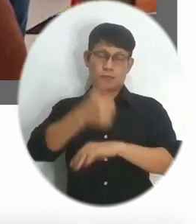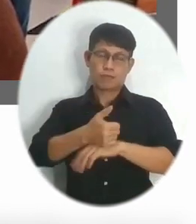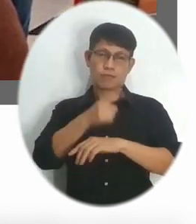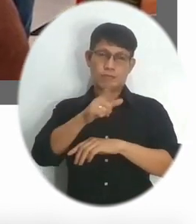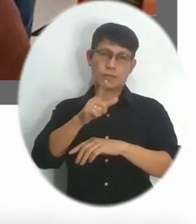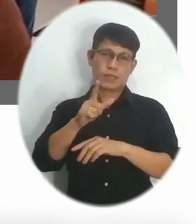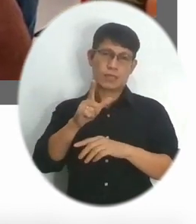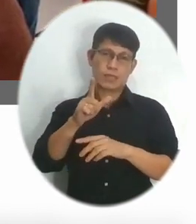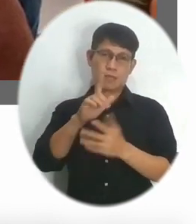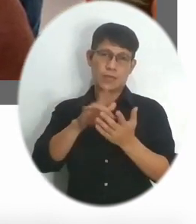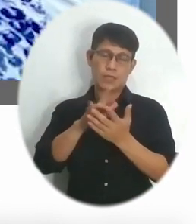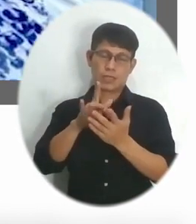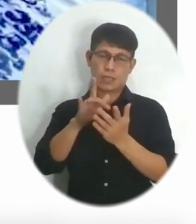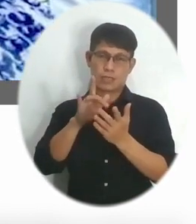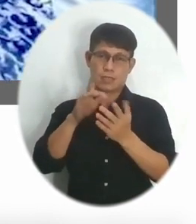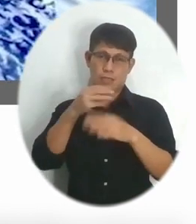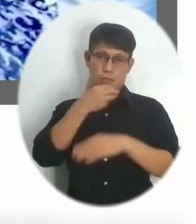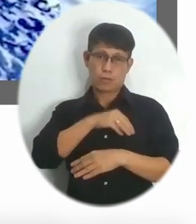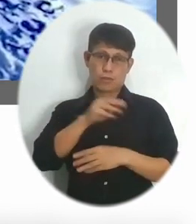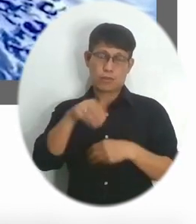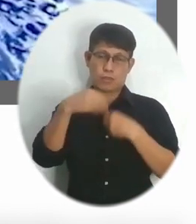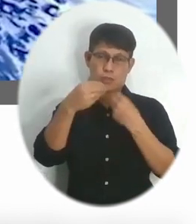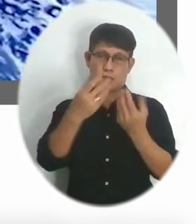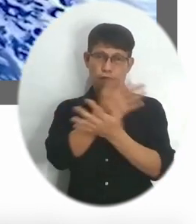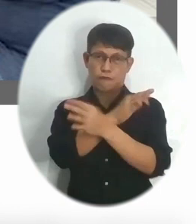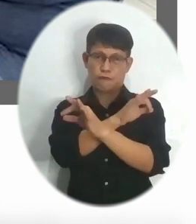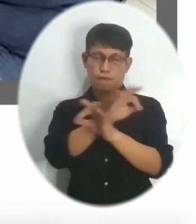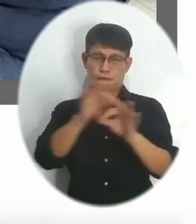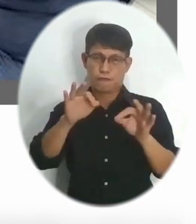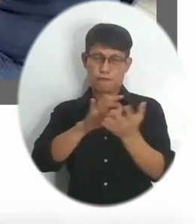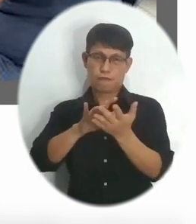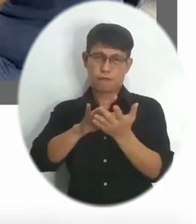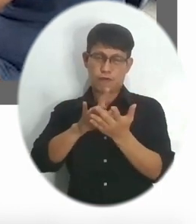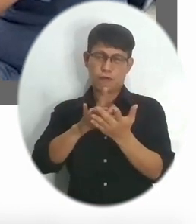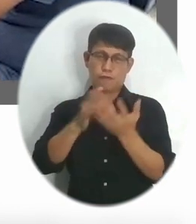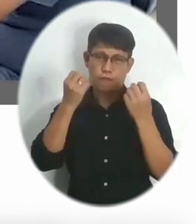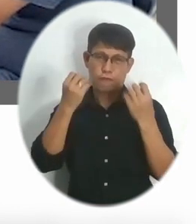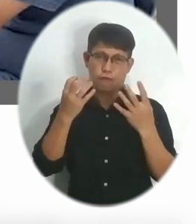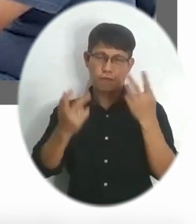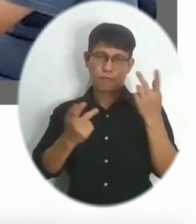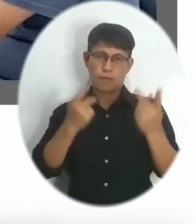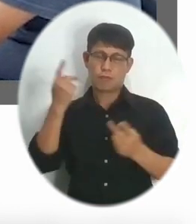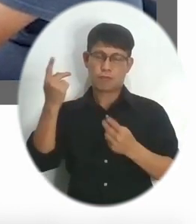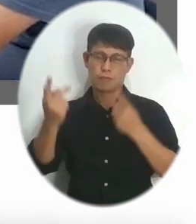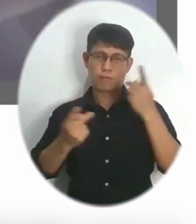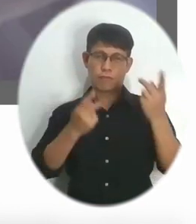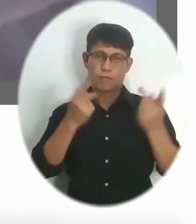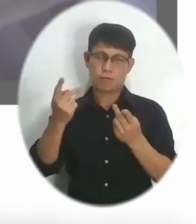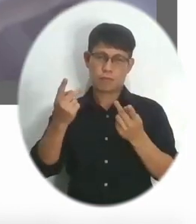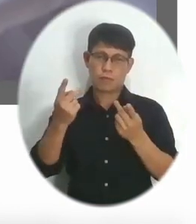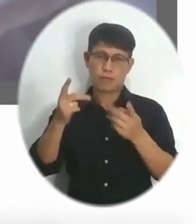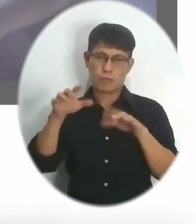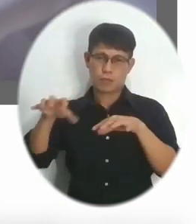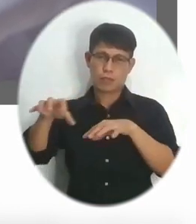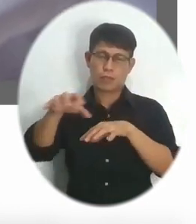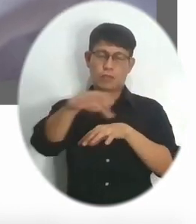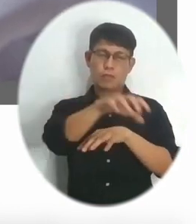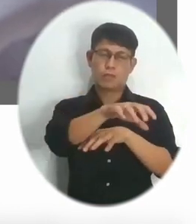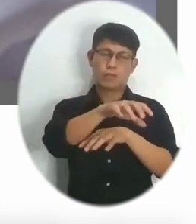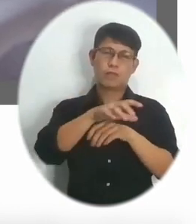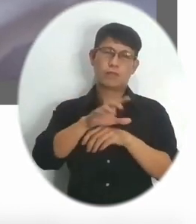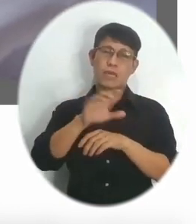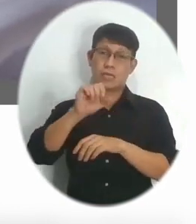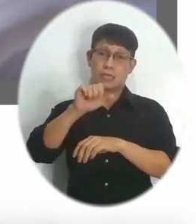Through SM Foundation's medical missions, SM provides free medical care to thousands of patients in its